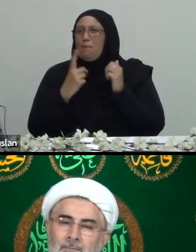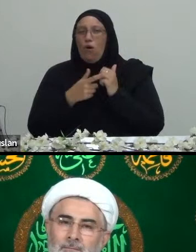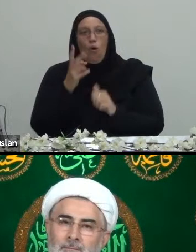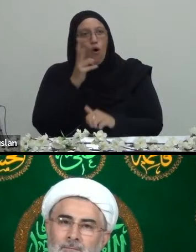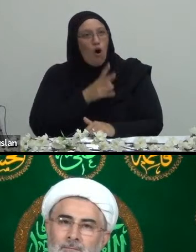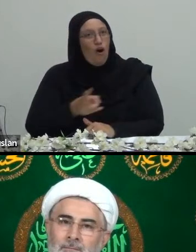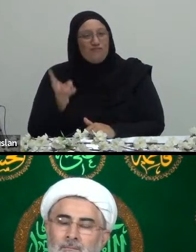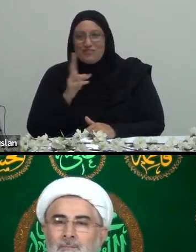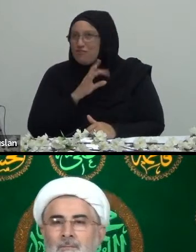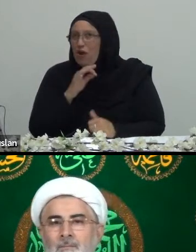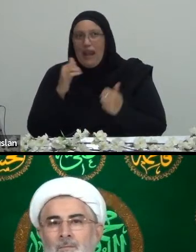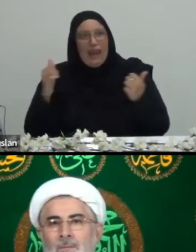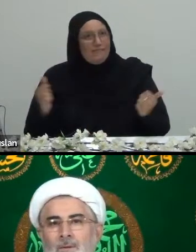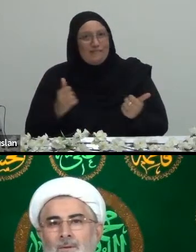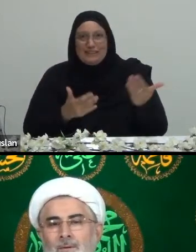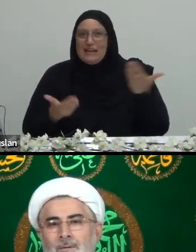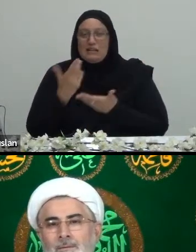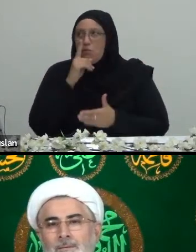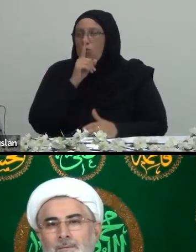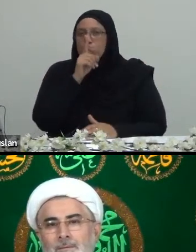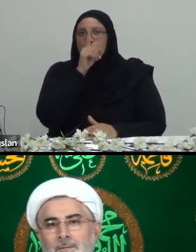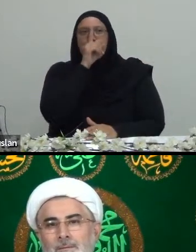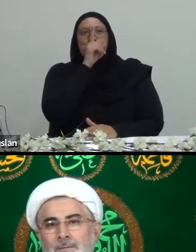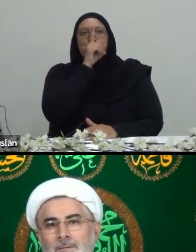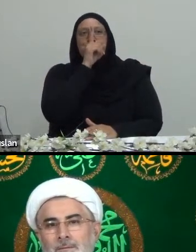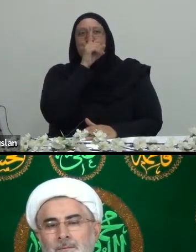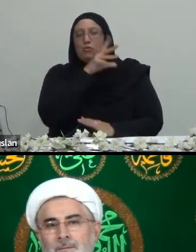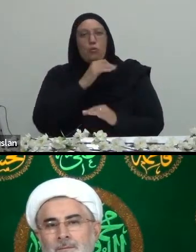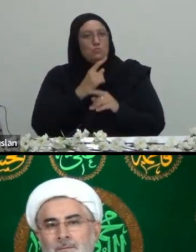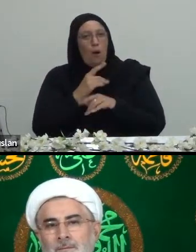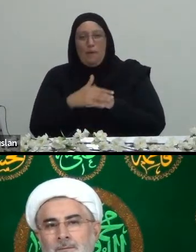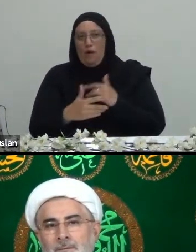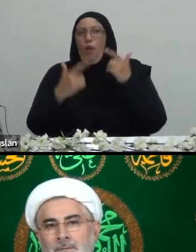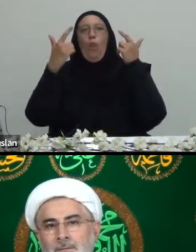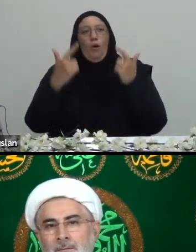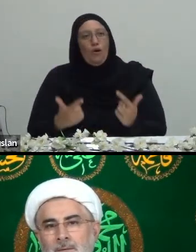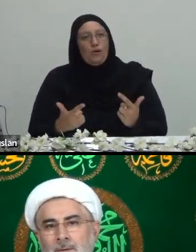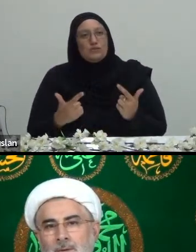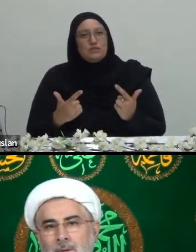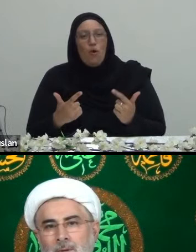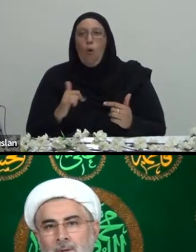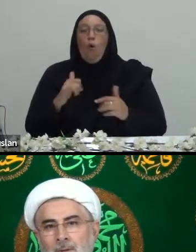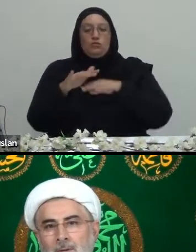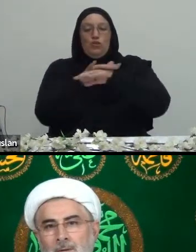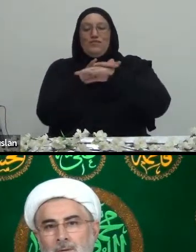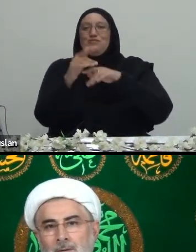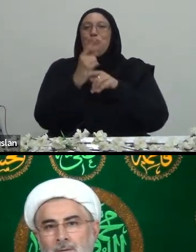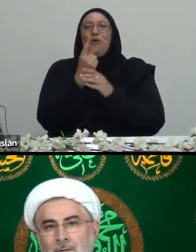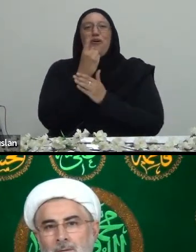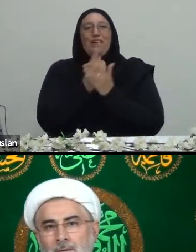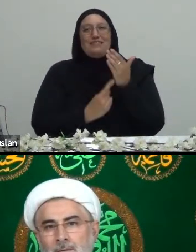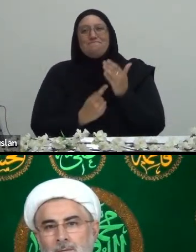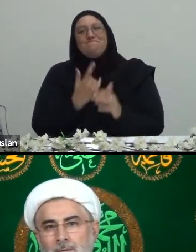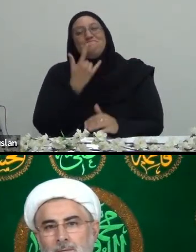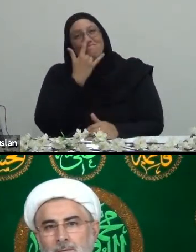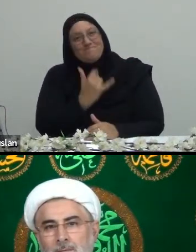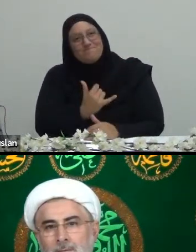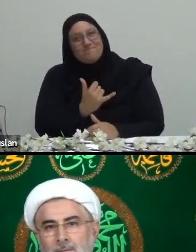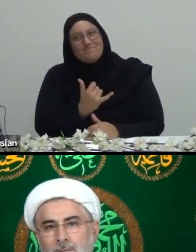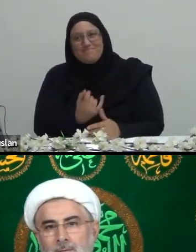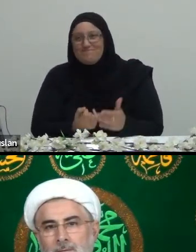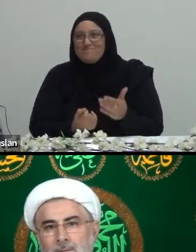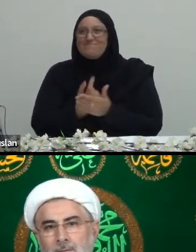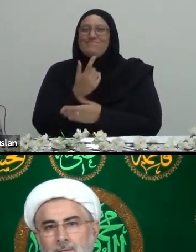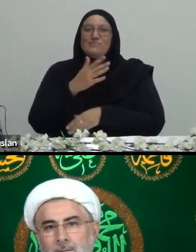that's not discussed very often or in very much depth. And then, unfortunately, the time that it comes to discuss